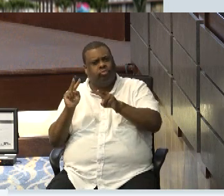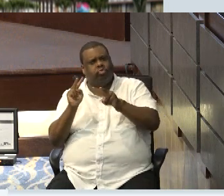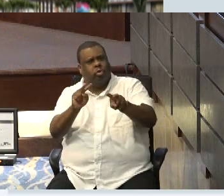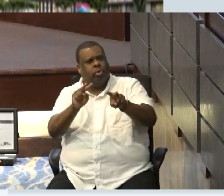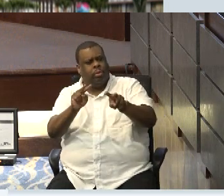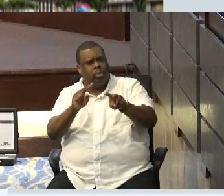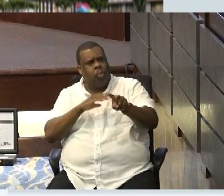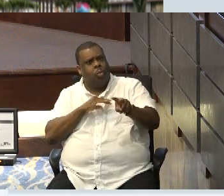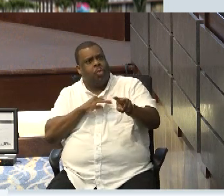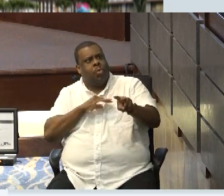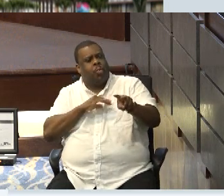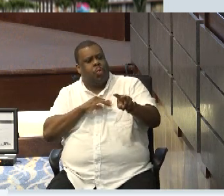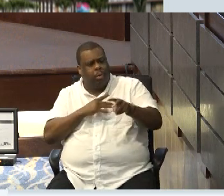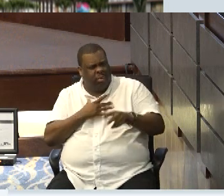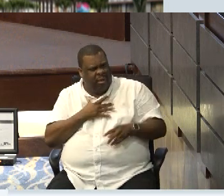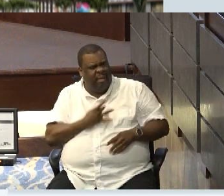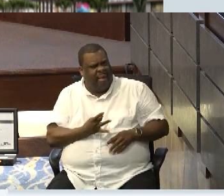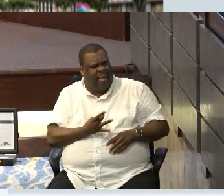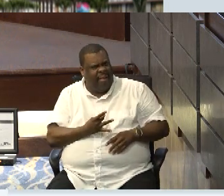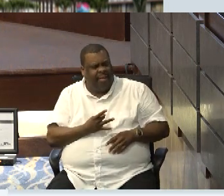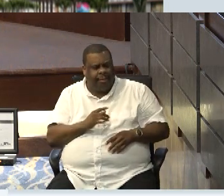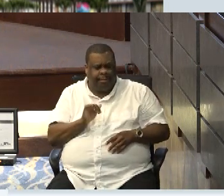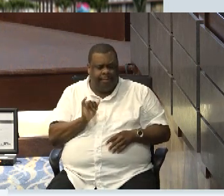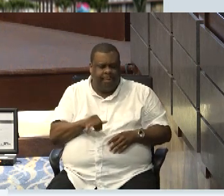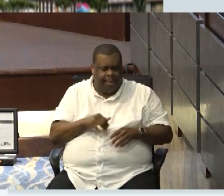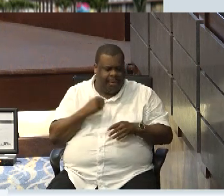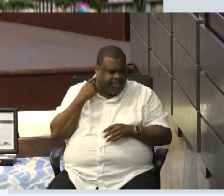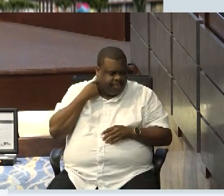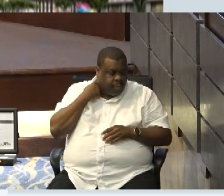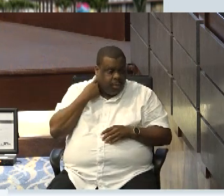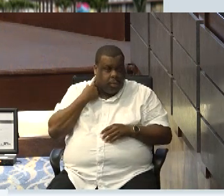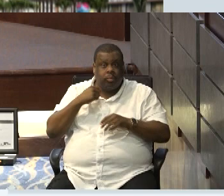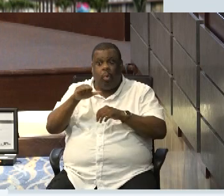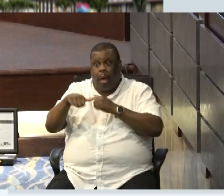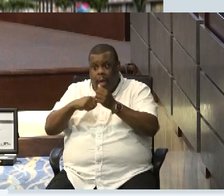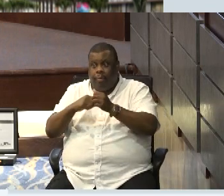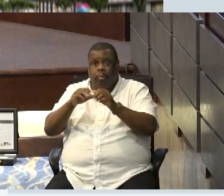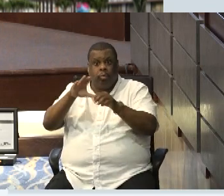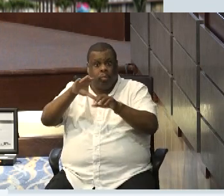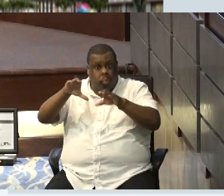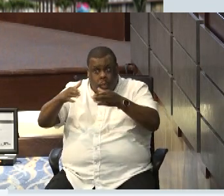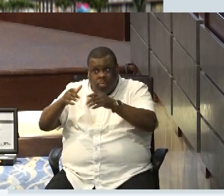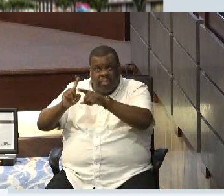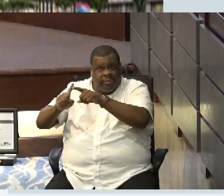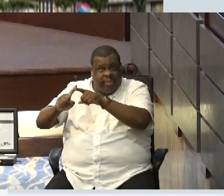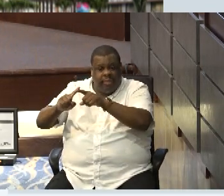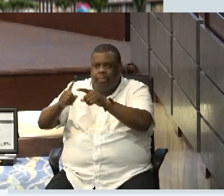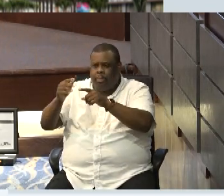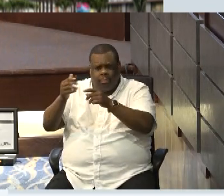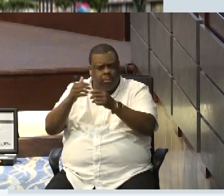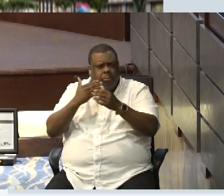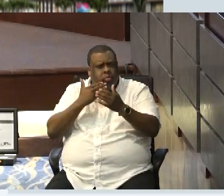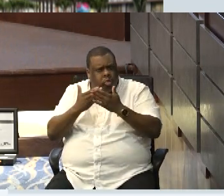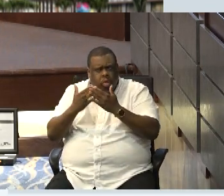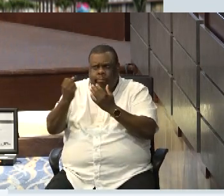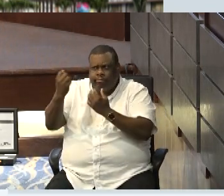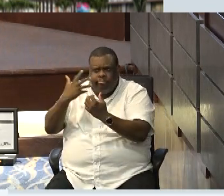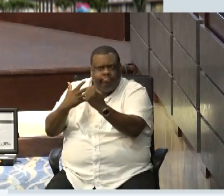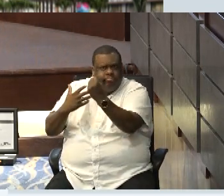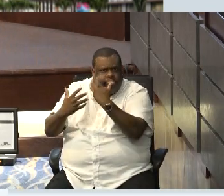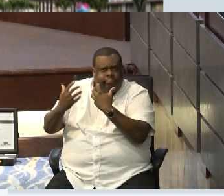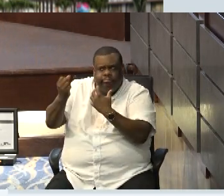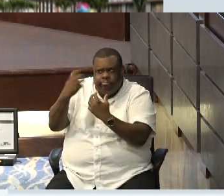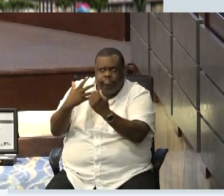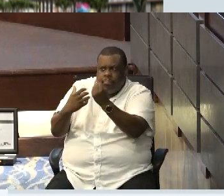that process was wrapped up following their analysis and planning through the early winter with a presentation to council at the